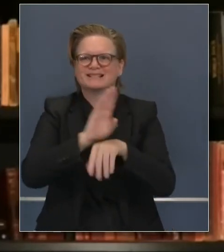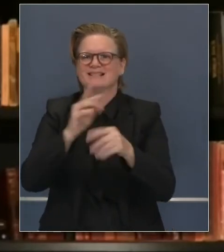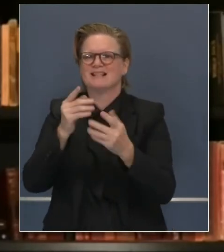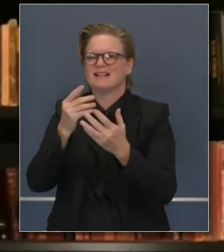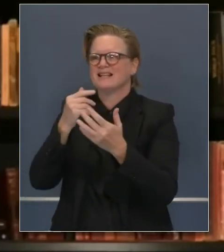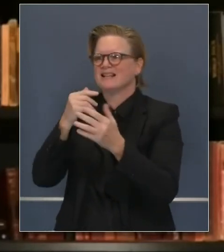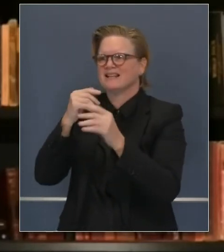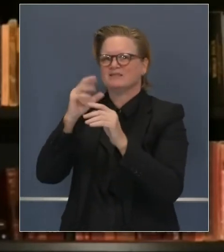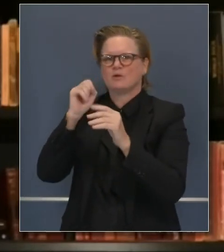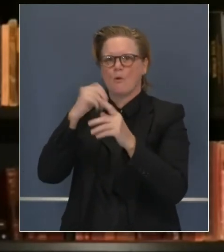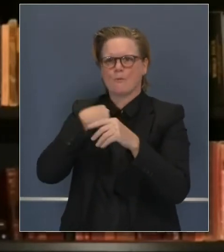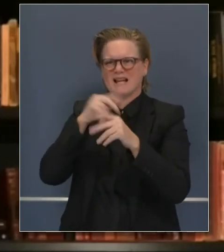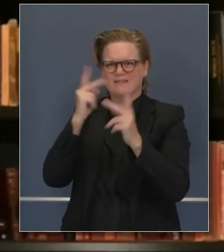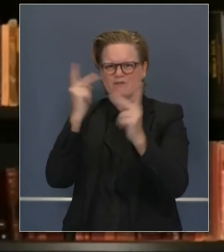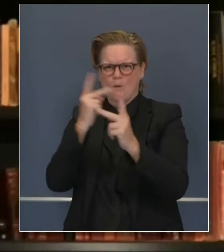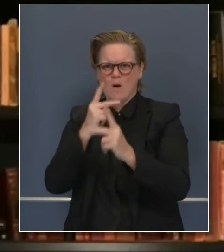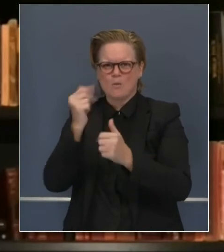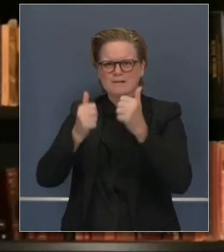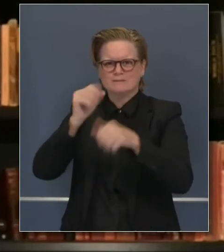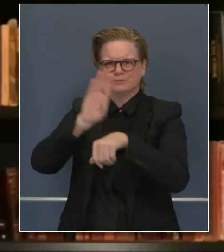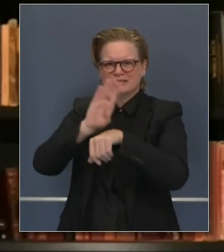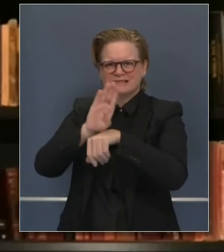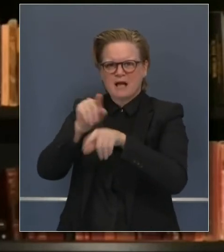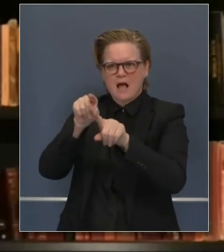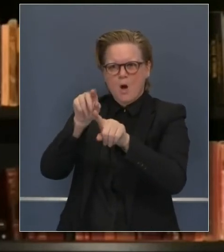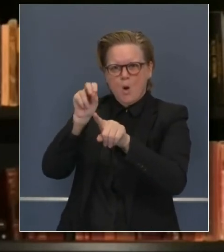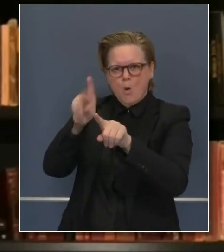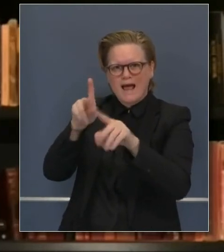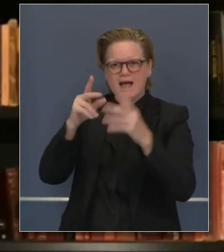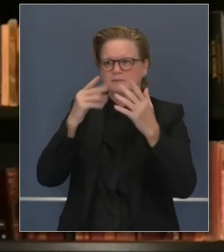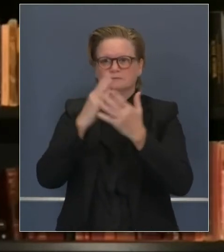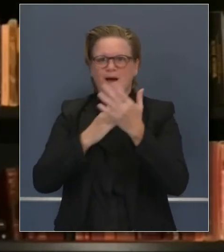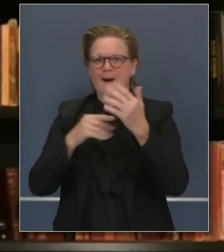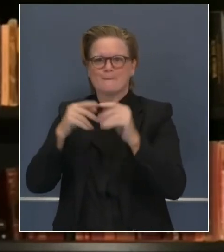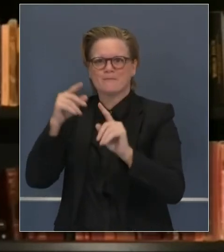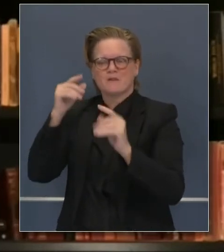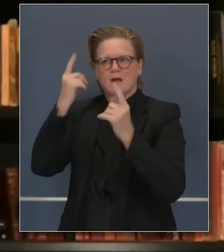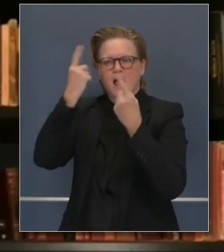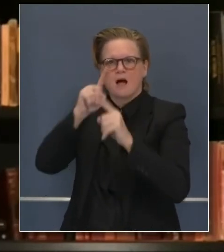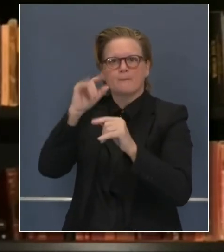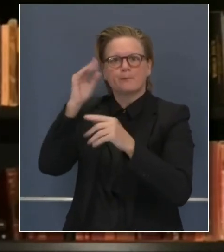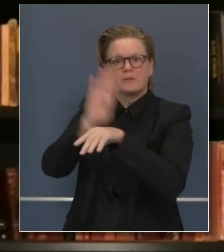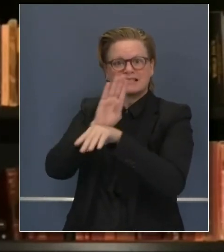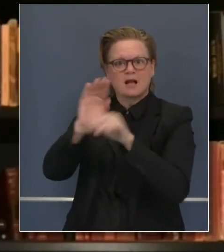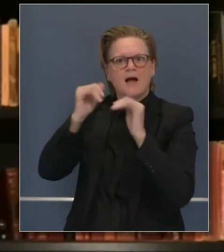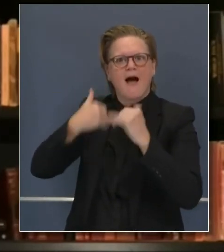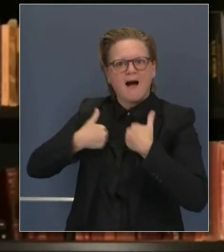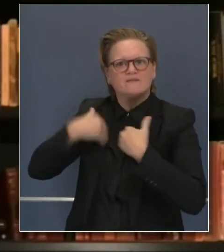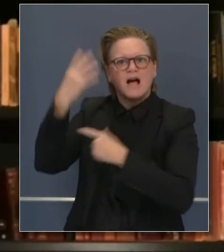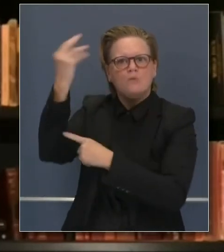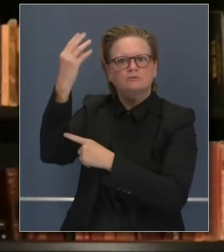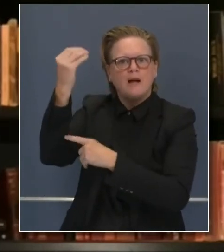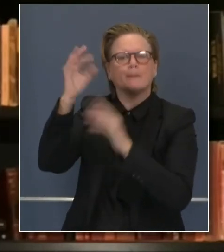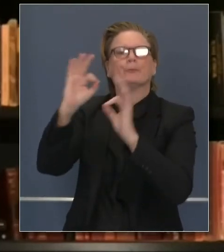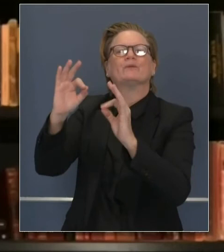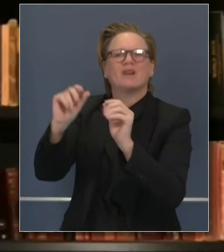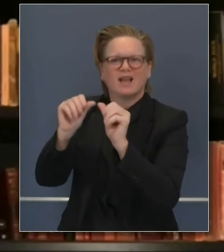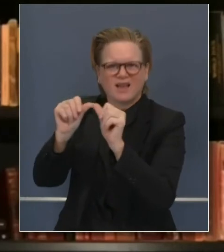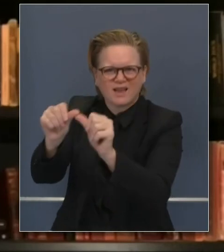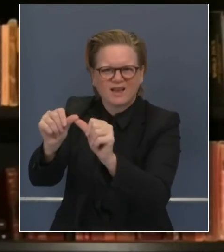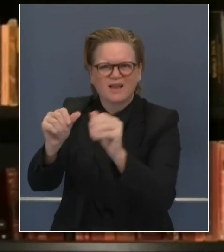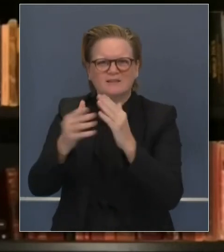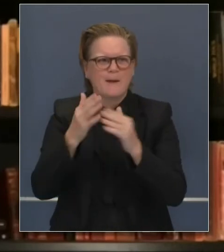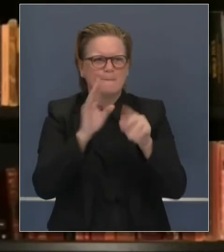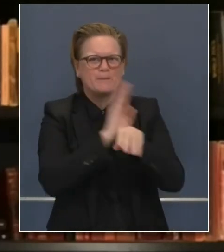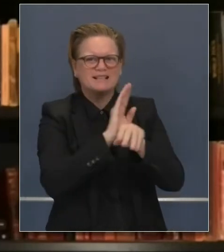not indoors. And that's the foundational frame. That's the value proposition, so to speak, that we are advancing in terms of